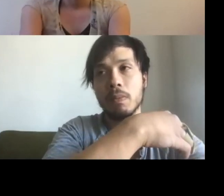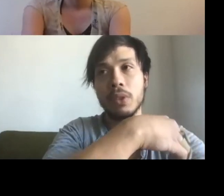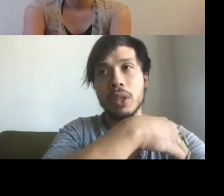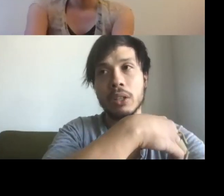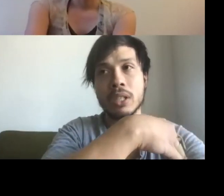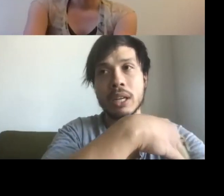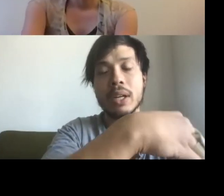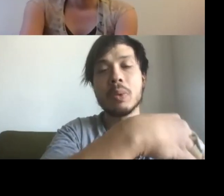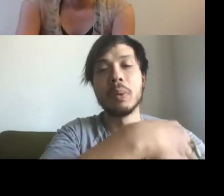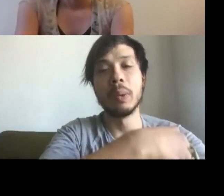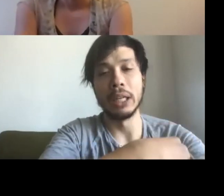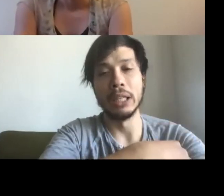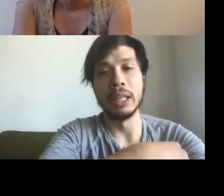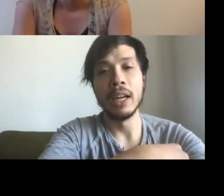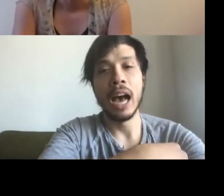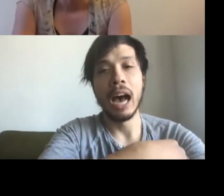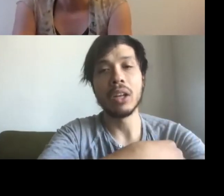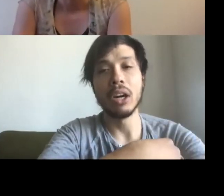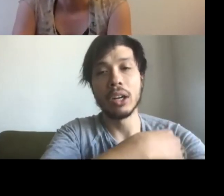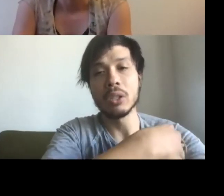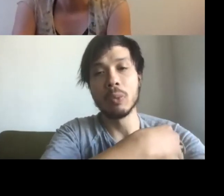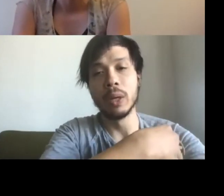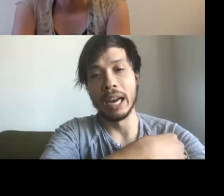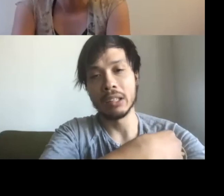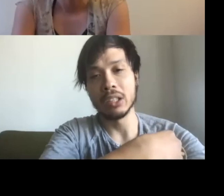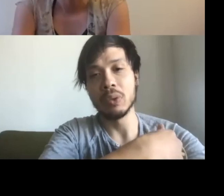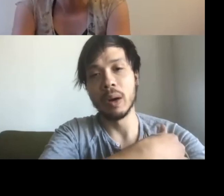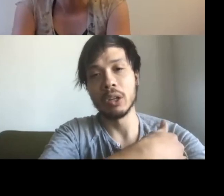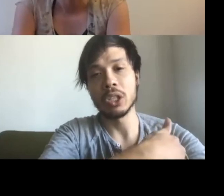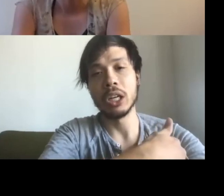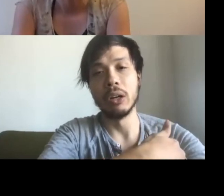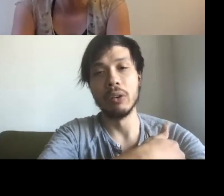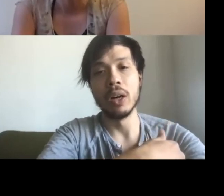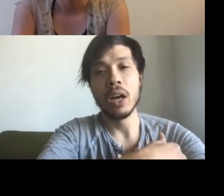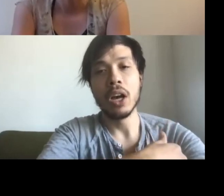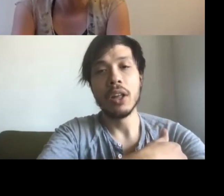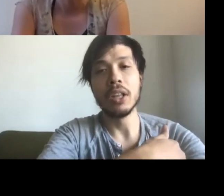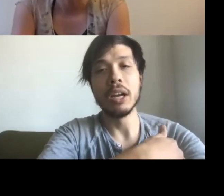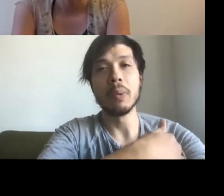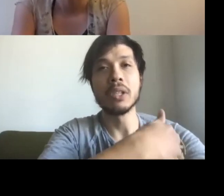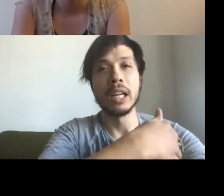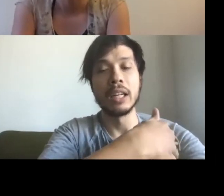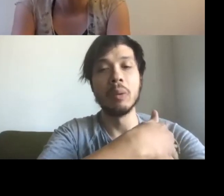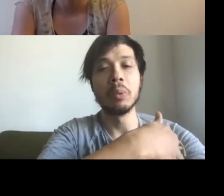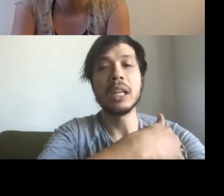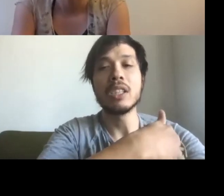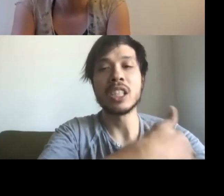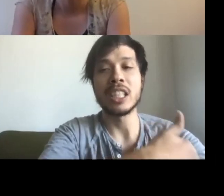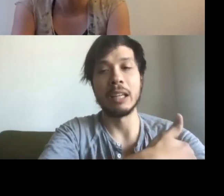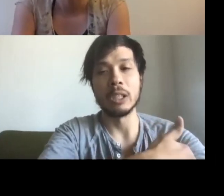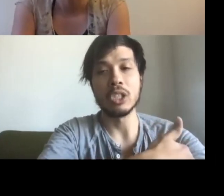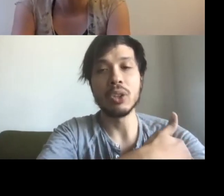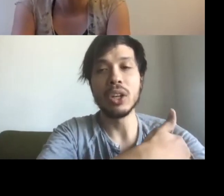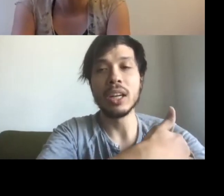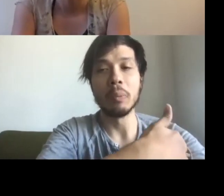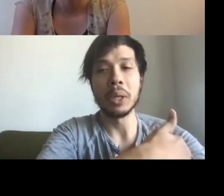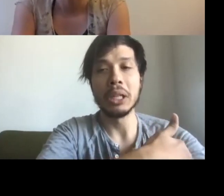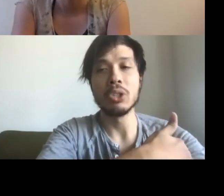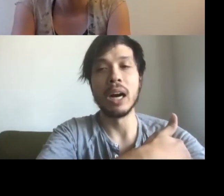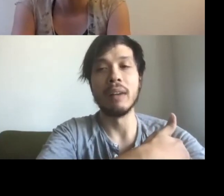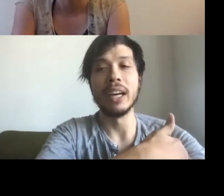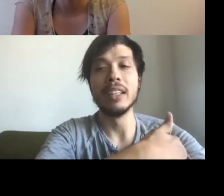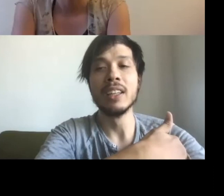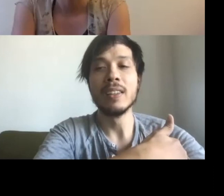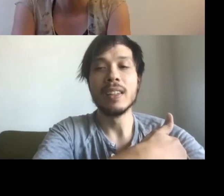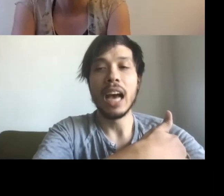series we were in how the audience reacted to our show. There was like complete silence. You could hear a pin drop. And